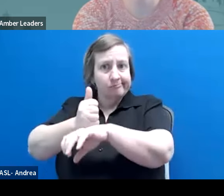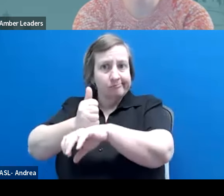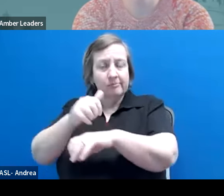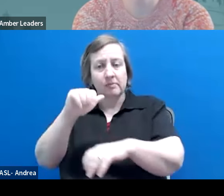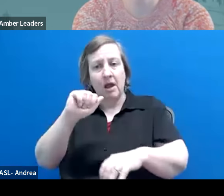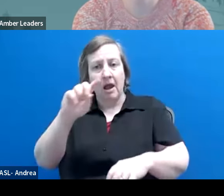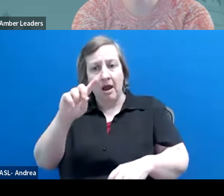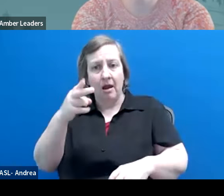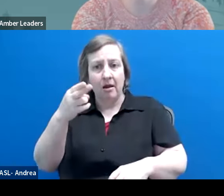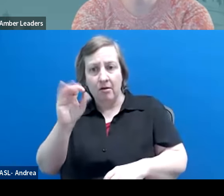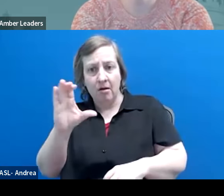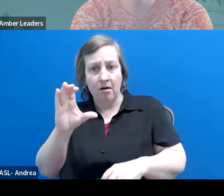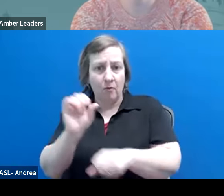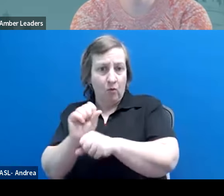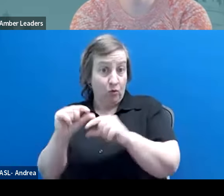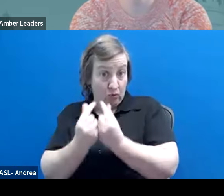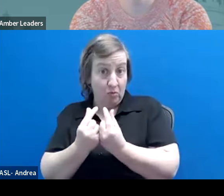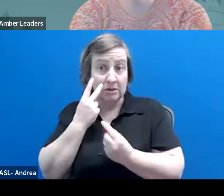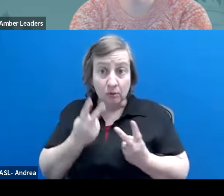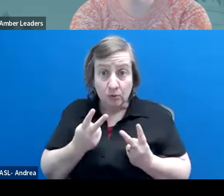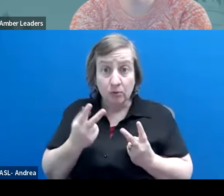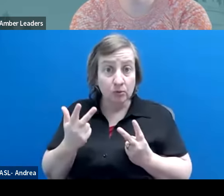ad hoc work group. See, because I see two hands up.